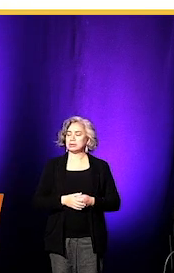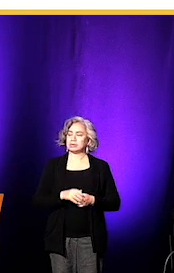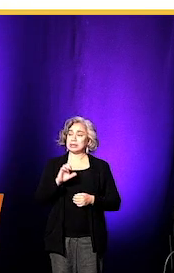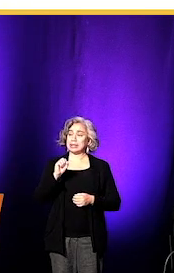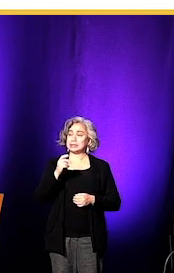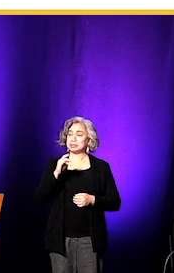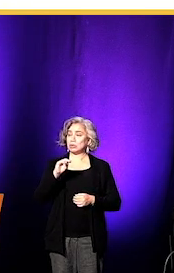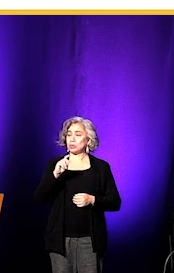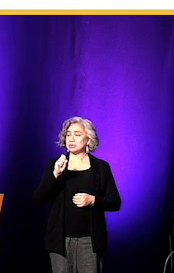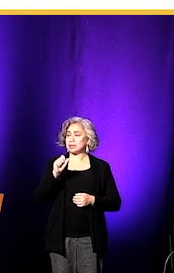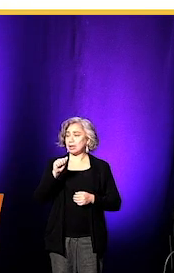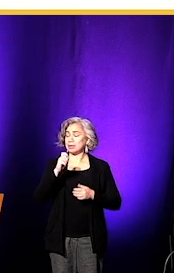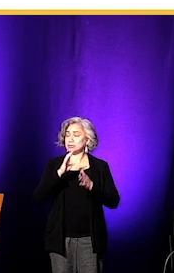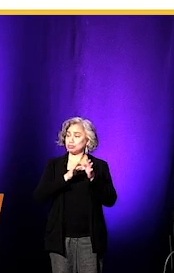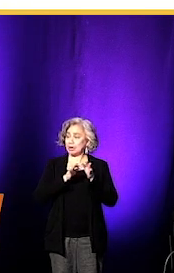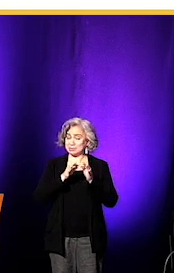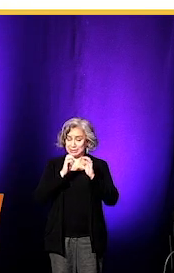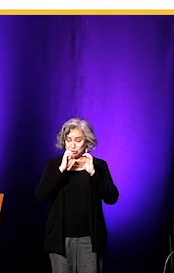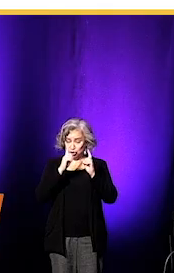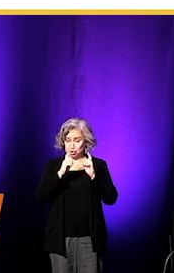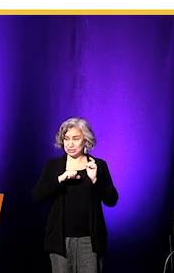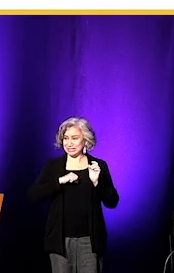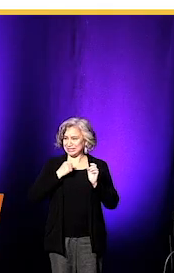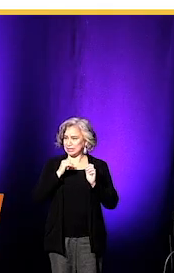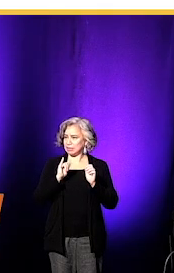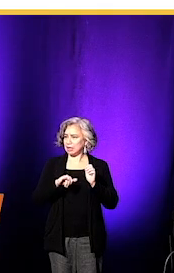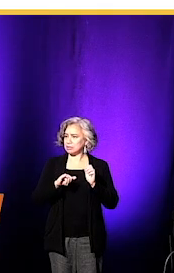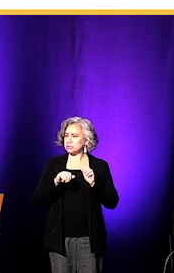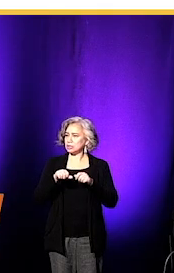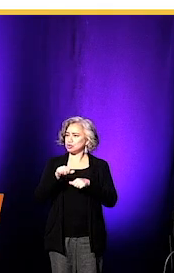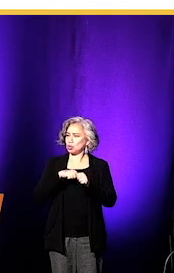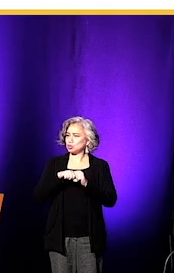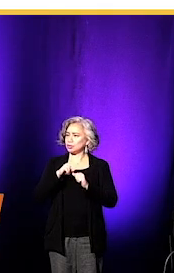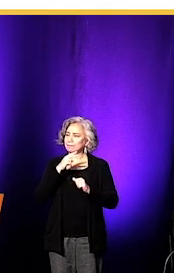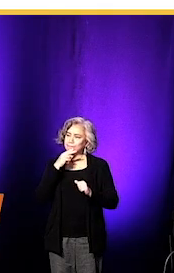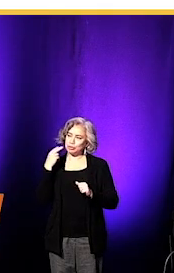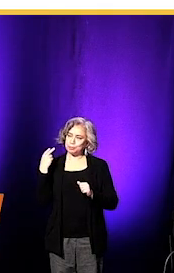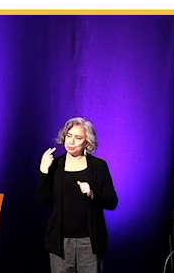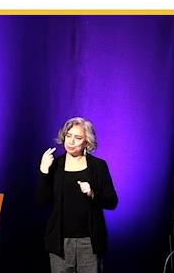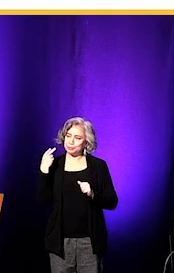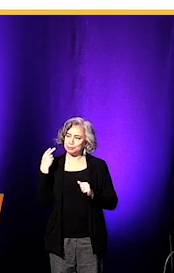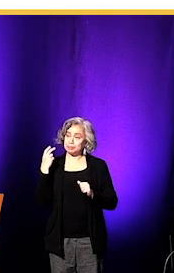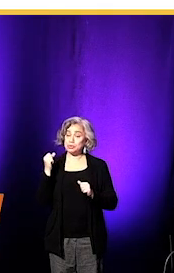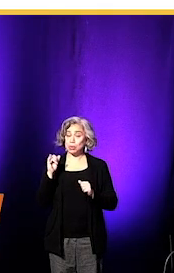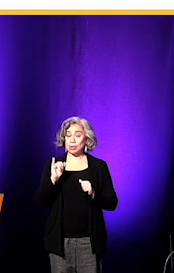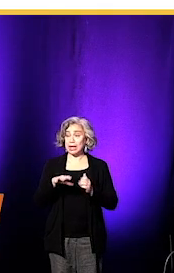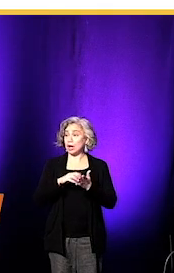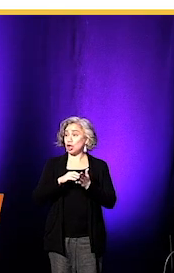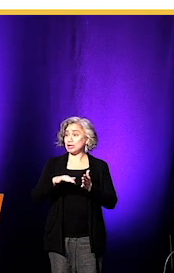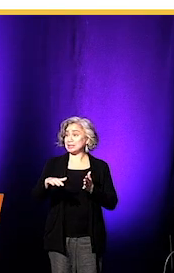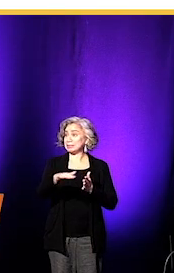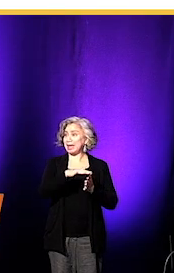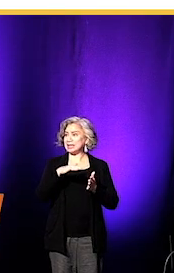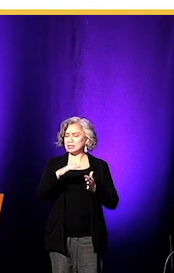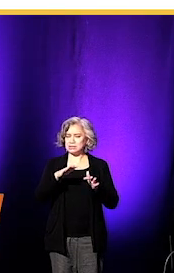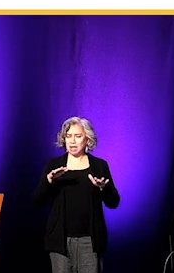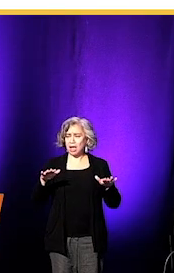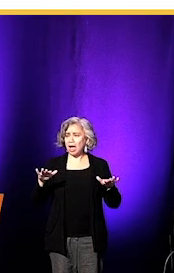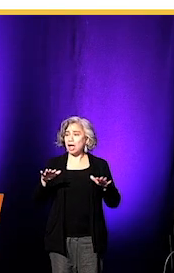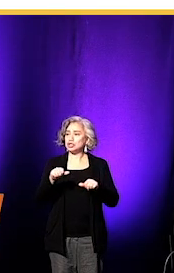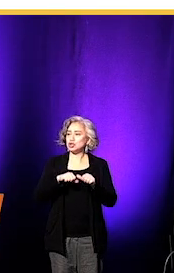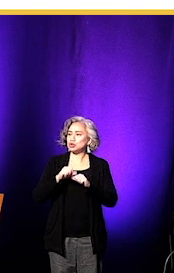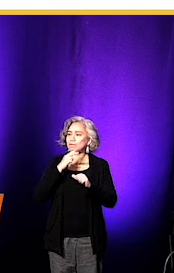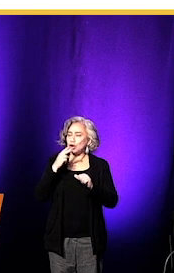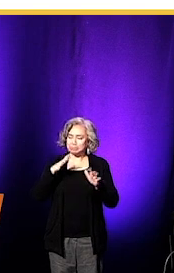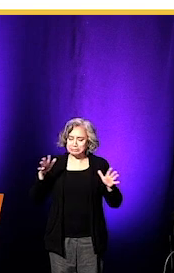educational dignity as a social verb. Indeed, these learning spaces were animated and sustained by social verbs